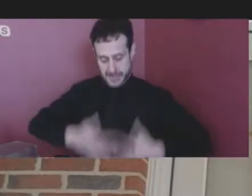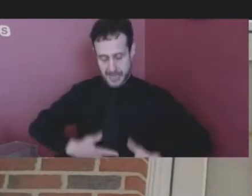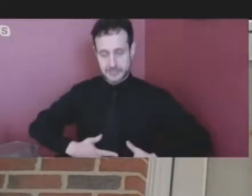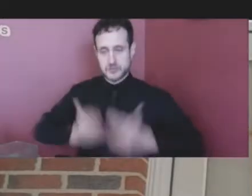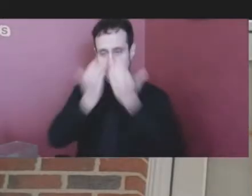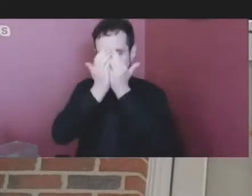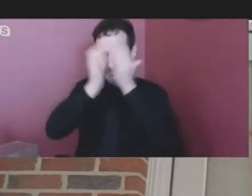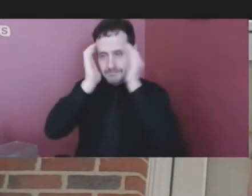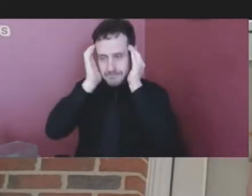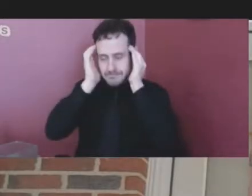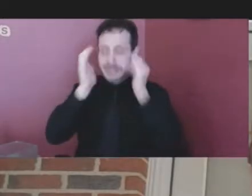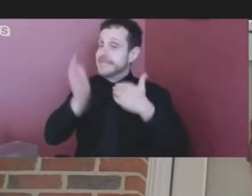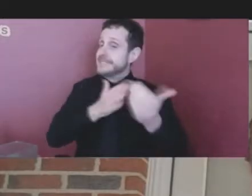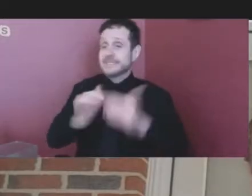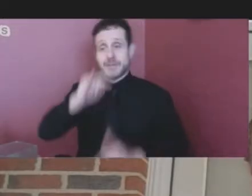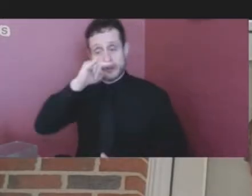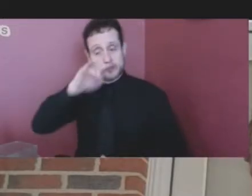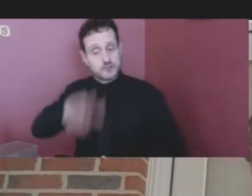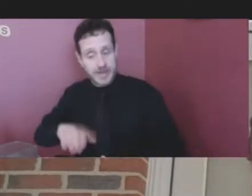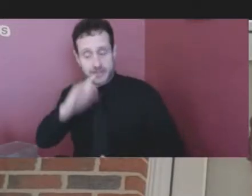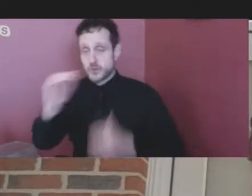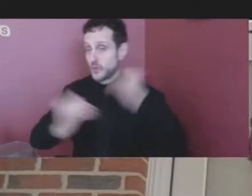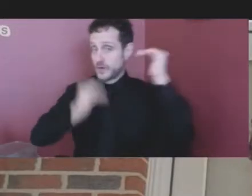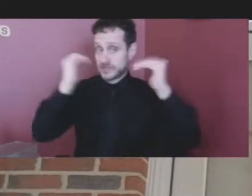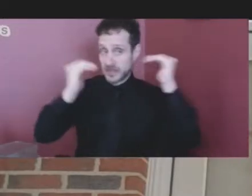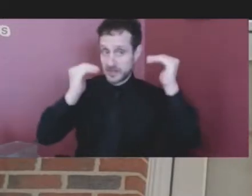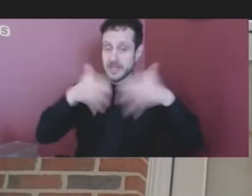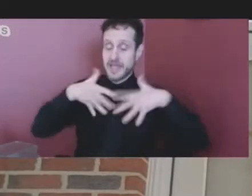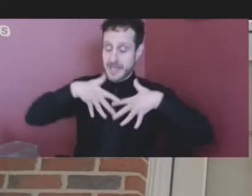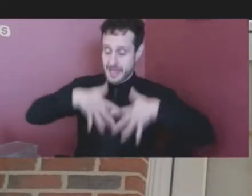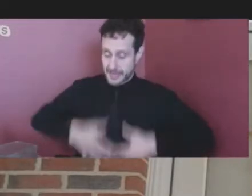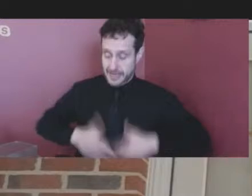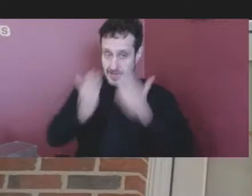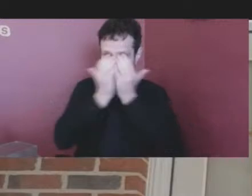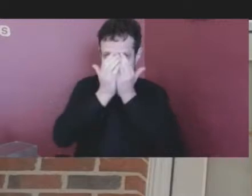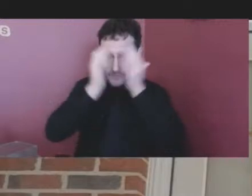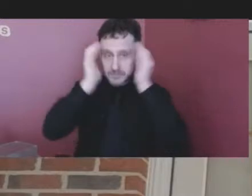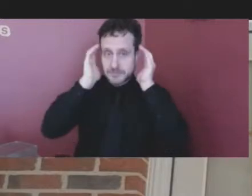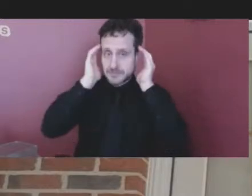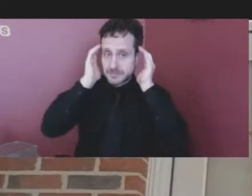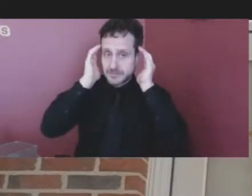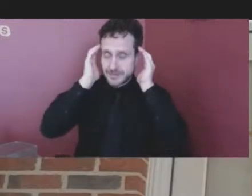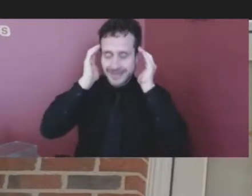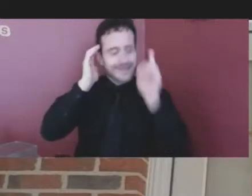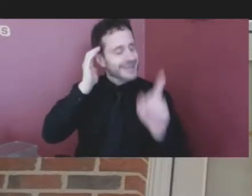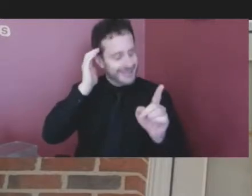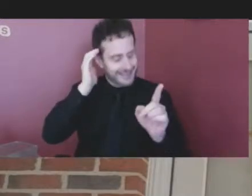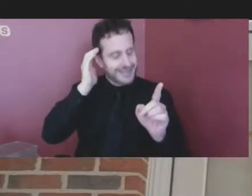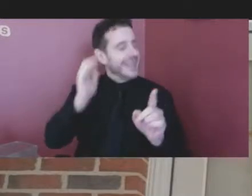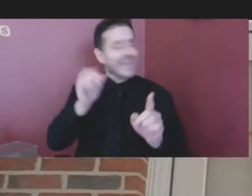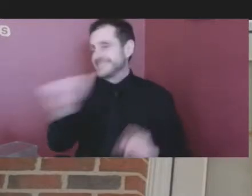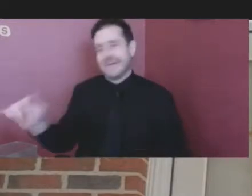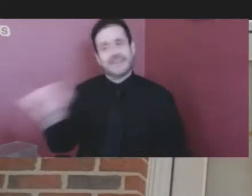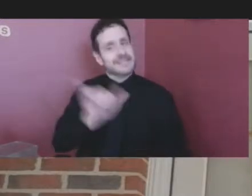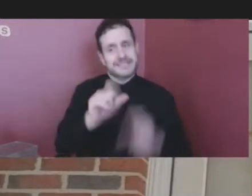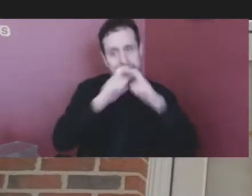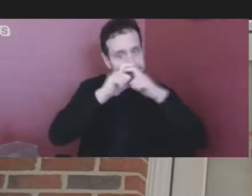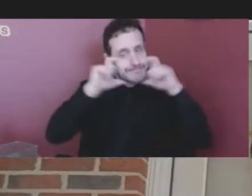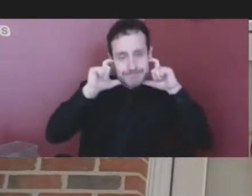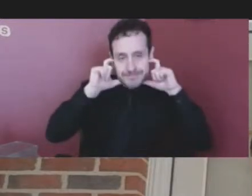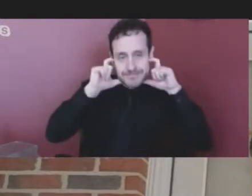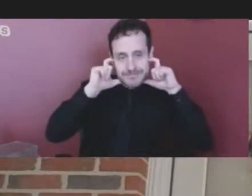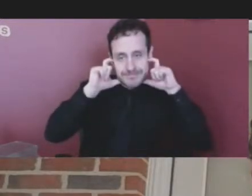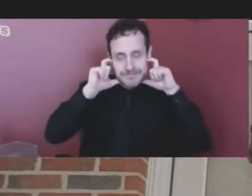child or an adult, a costume mask is not a substitute for face covering.